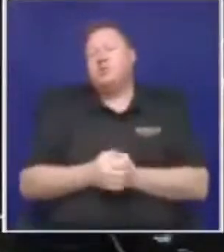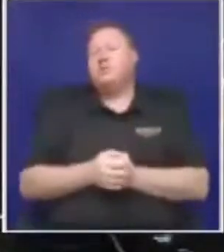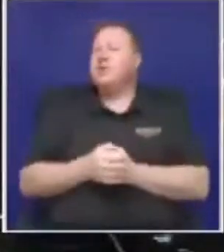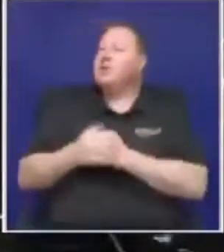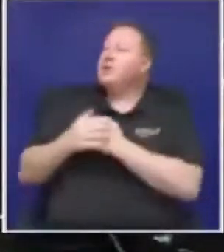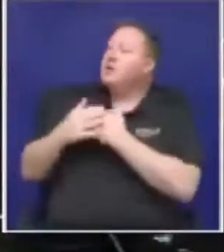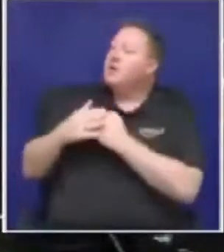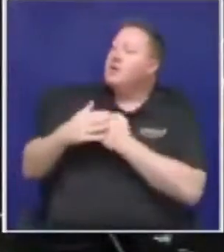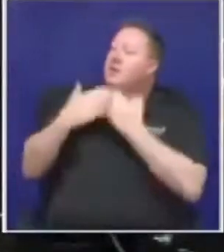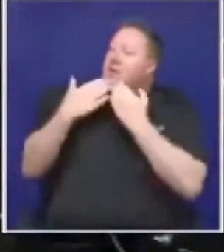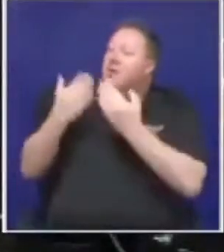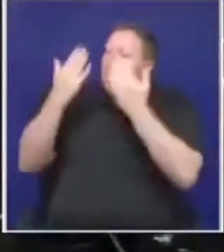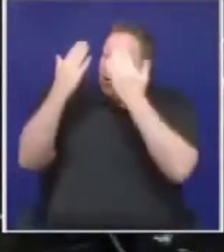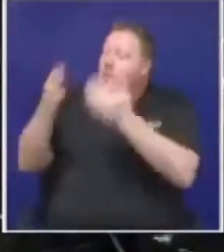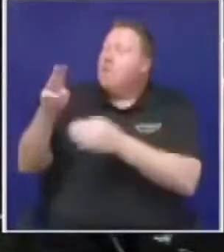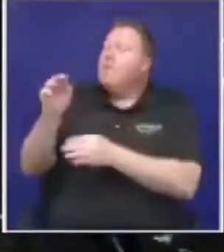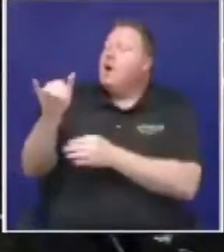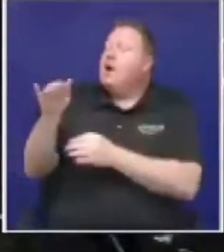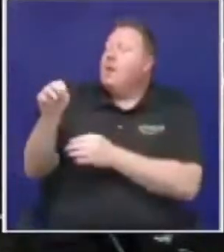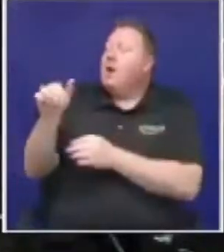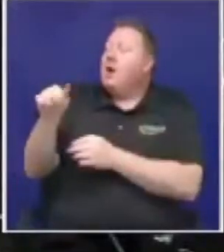Maimane.